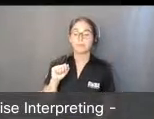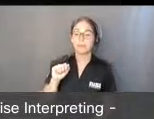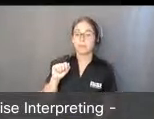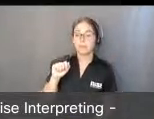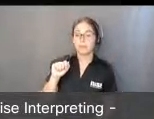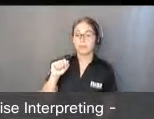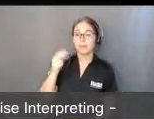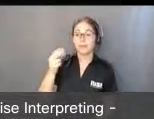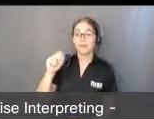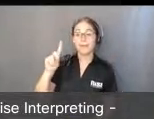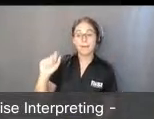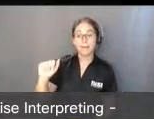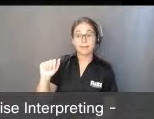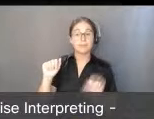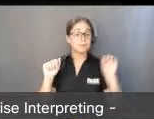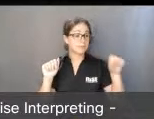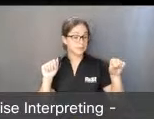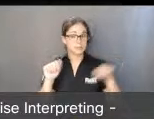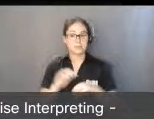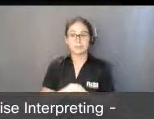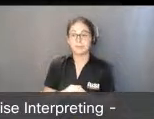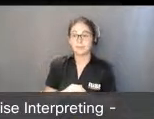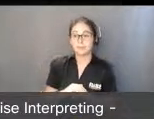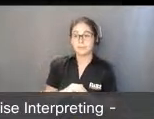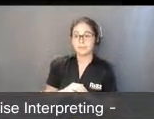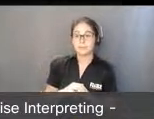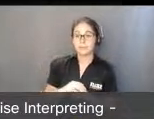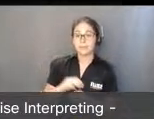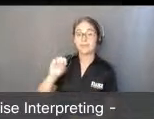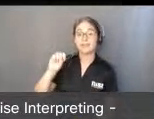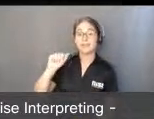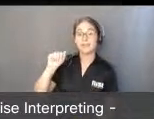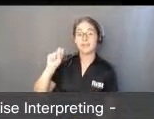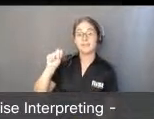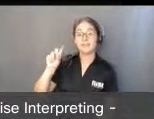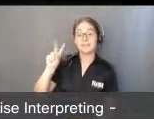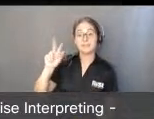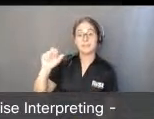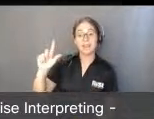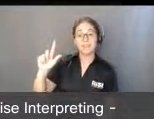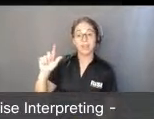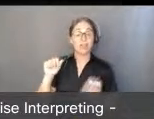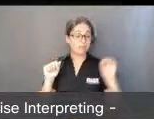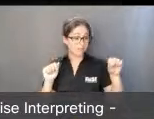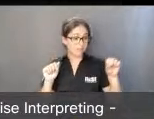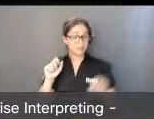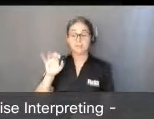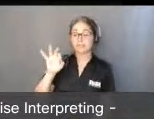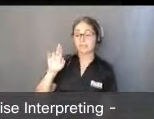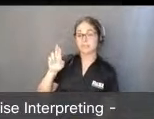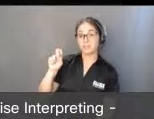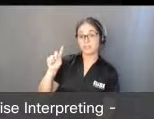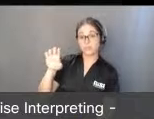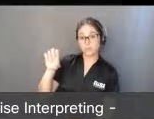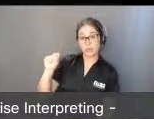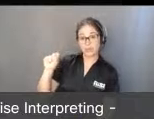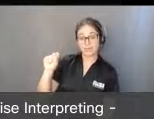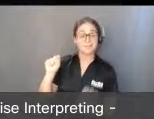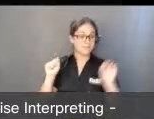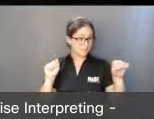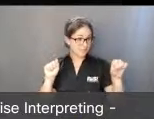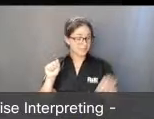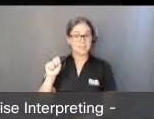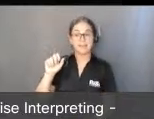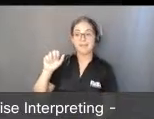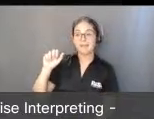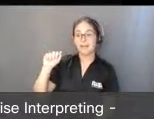Thorine Ojeda? Yes. Ms. Sandoval? Yes. Mr. Fuentes? Yes. Mrs.